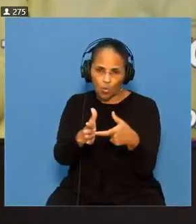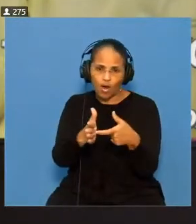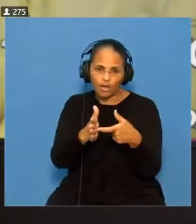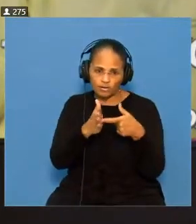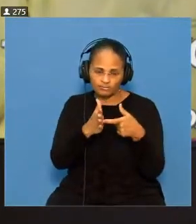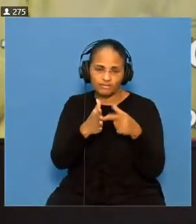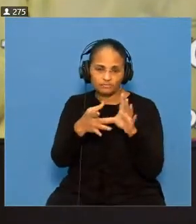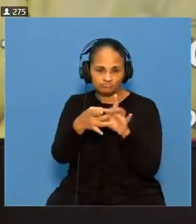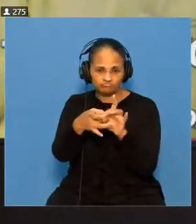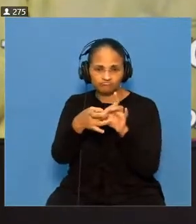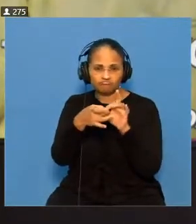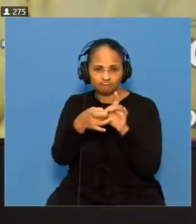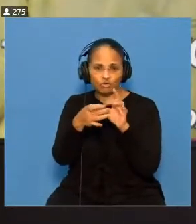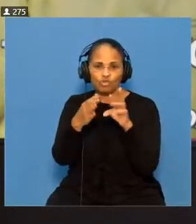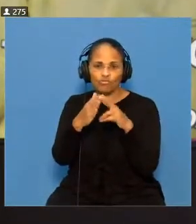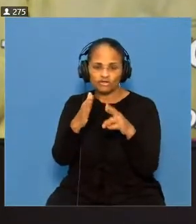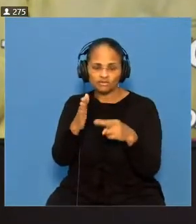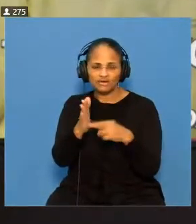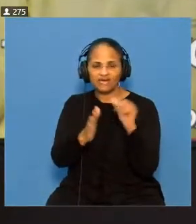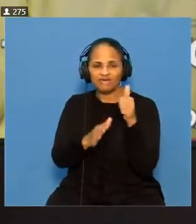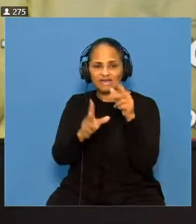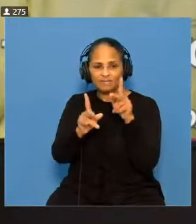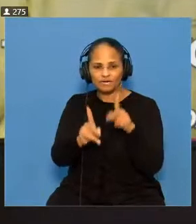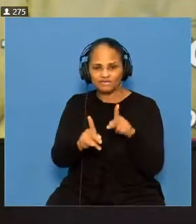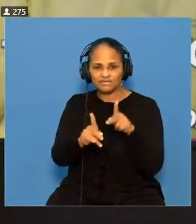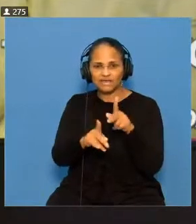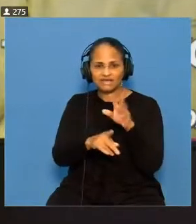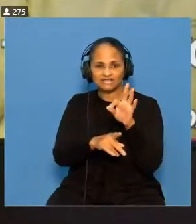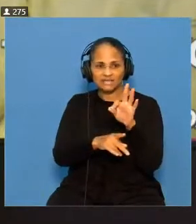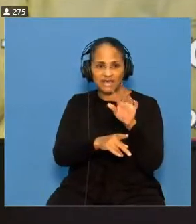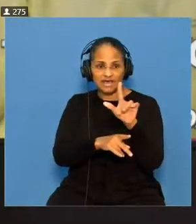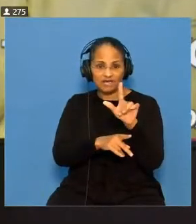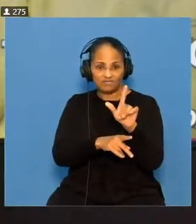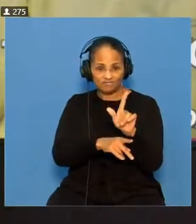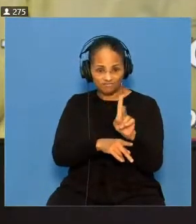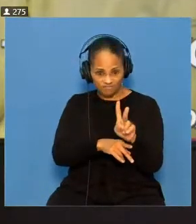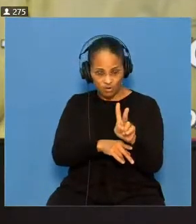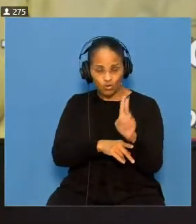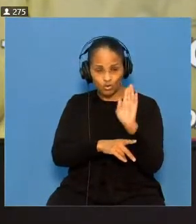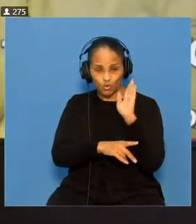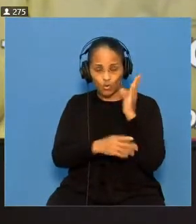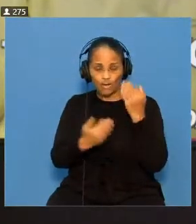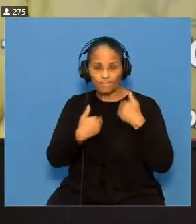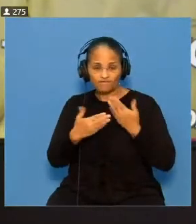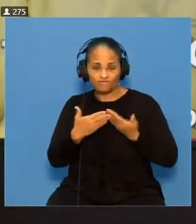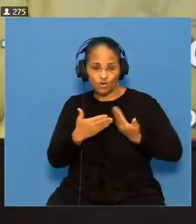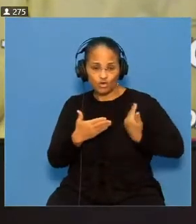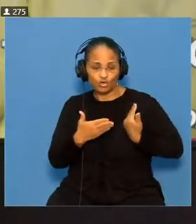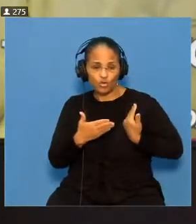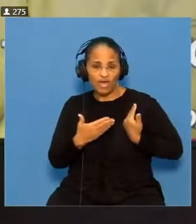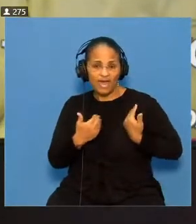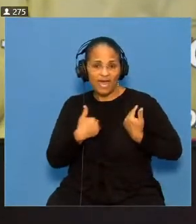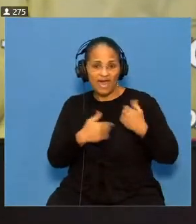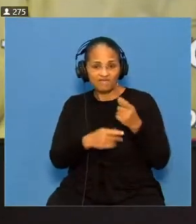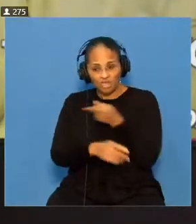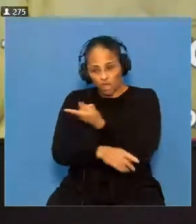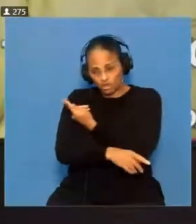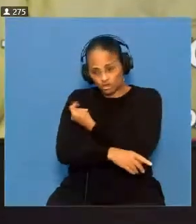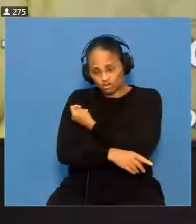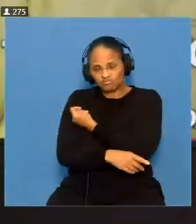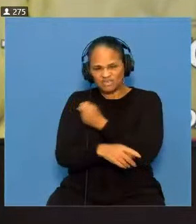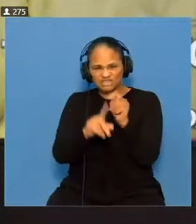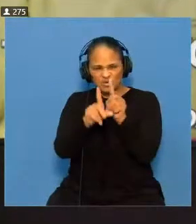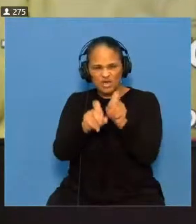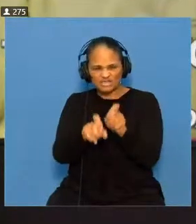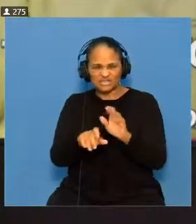as it relates to the registration. If anybody's taken a flu shot, and hopefully everybody has, you'll note that before you get the shot, there's questions that are asked